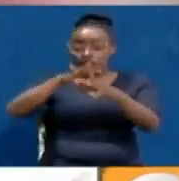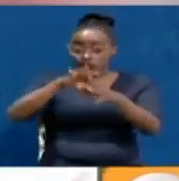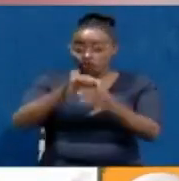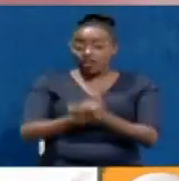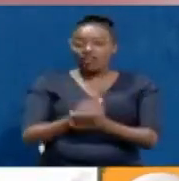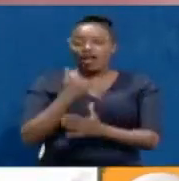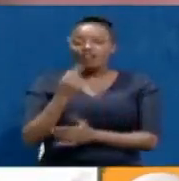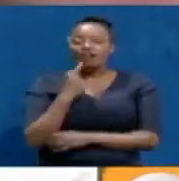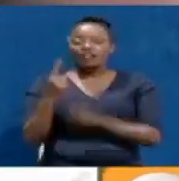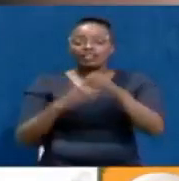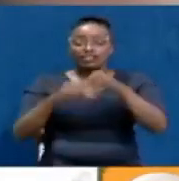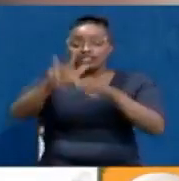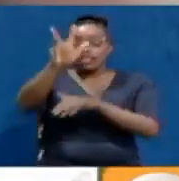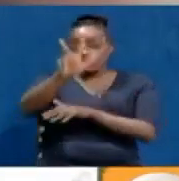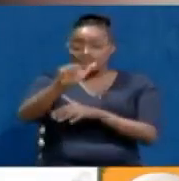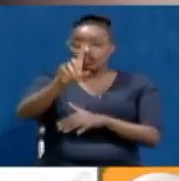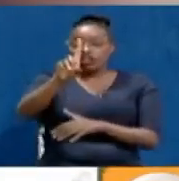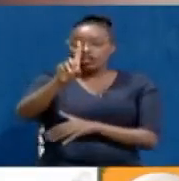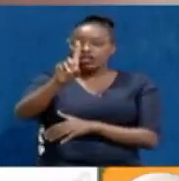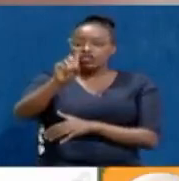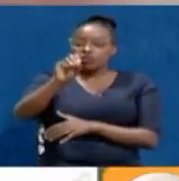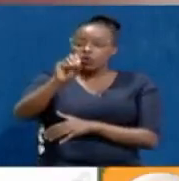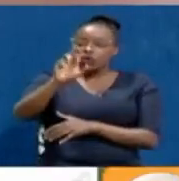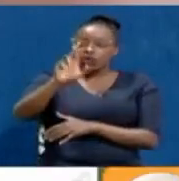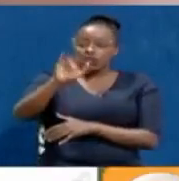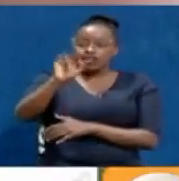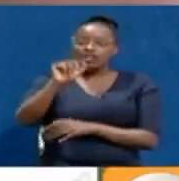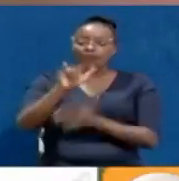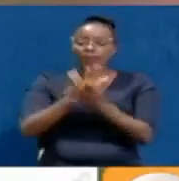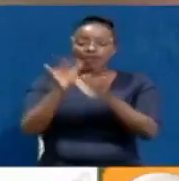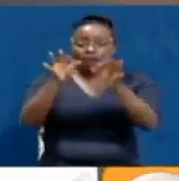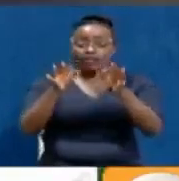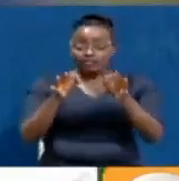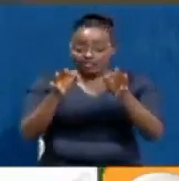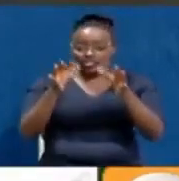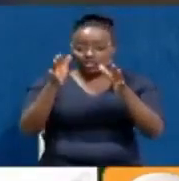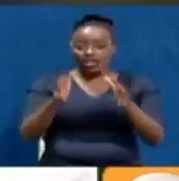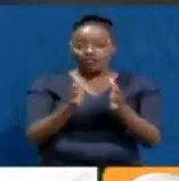garnering 163. Dolfina Odhiambo was elected treasurer, while